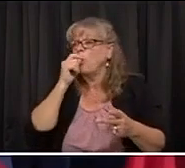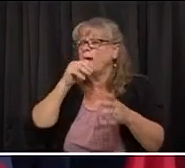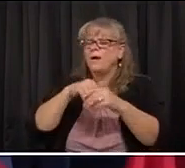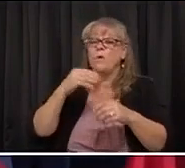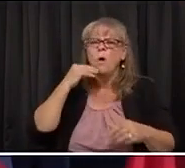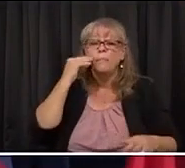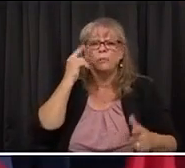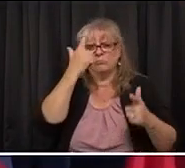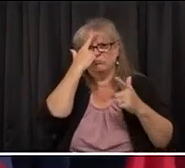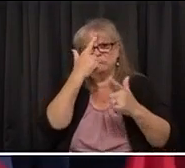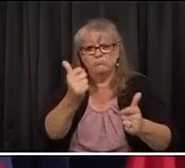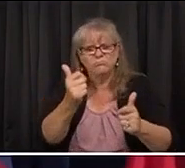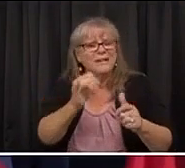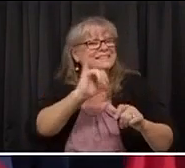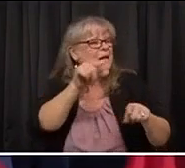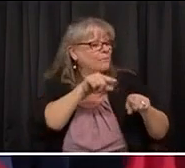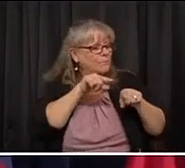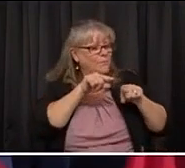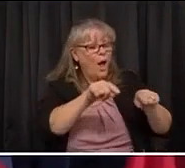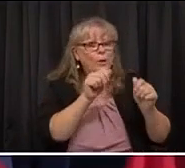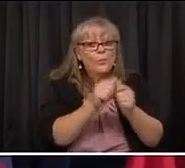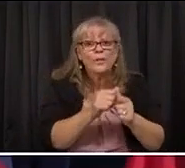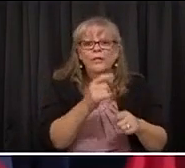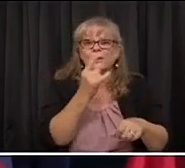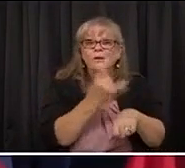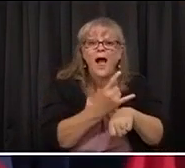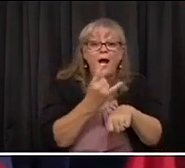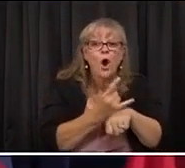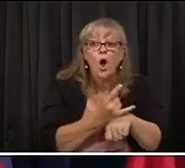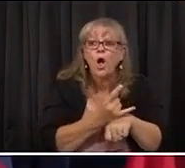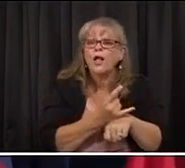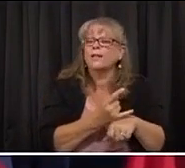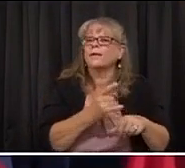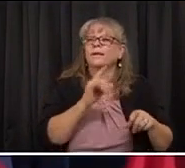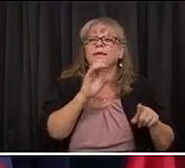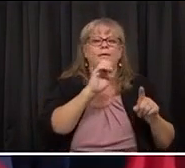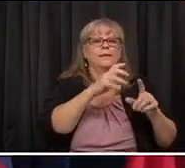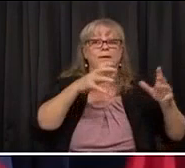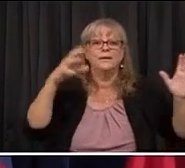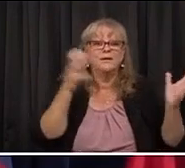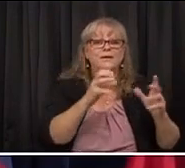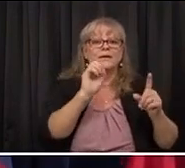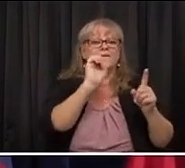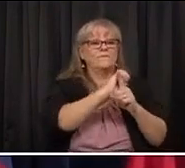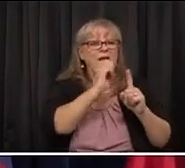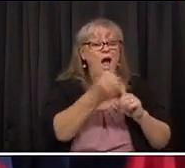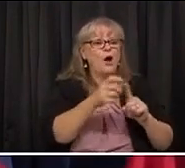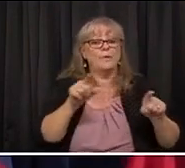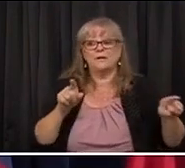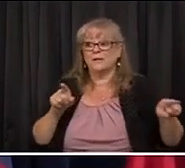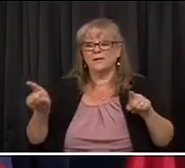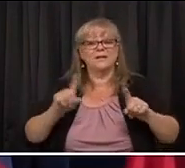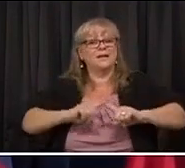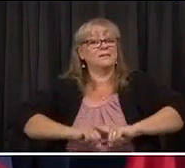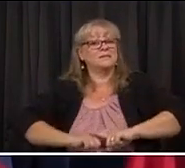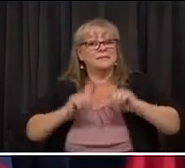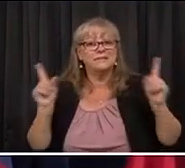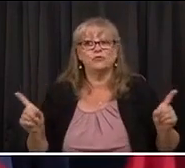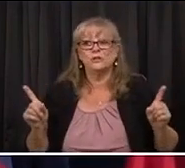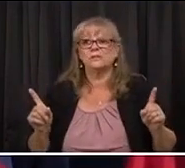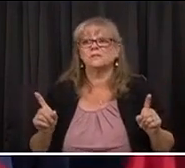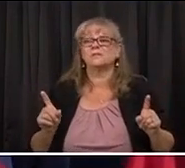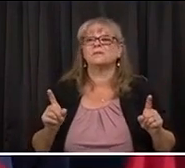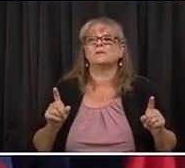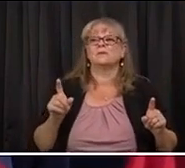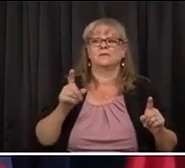nightclubs that is simply inconsistent with the way that we need to live during this pandemic. And again,